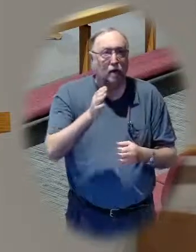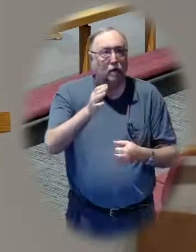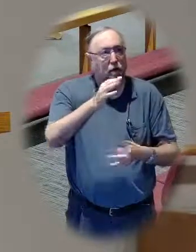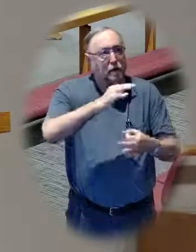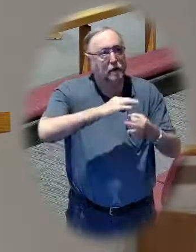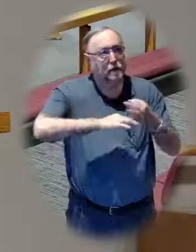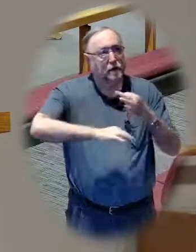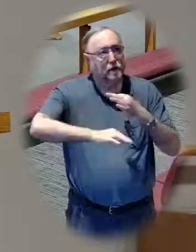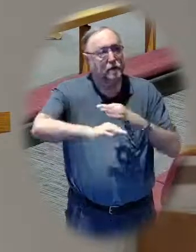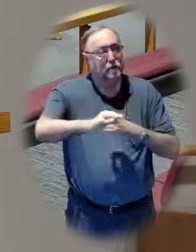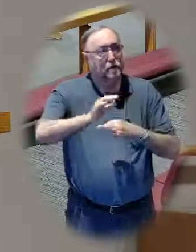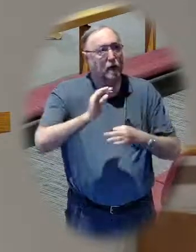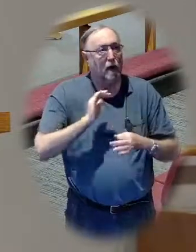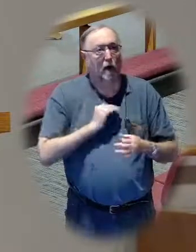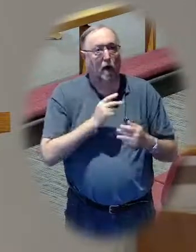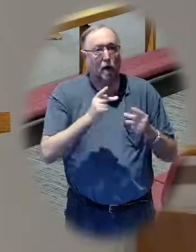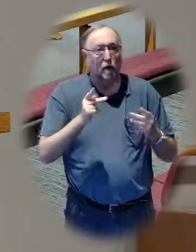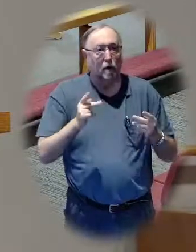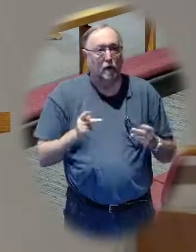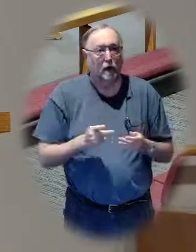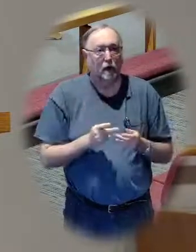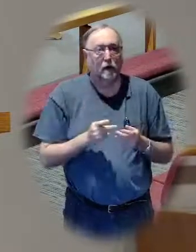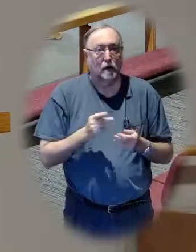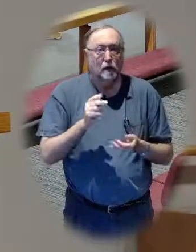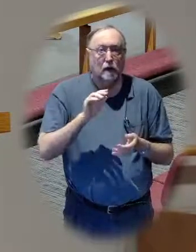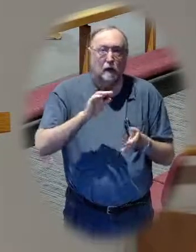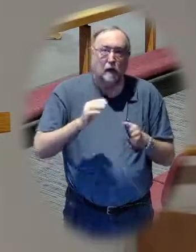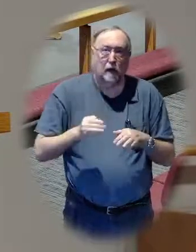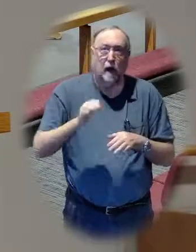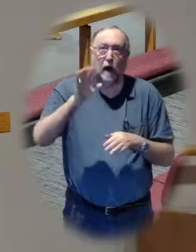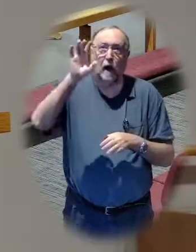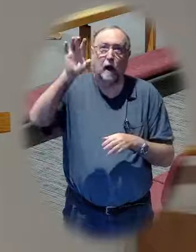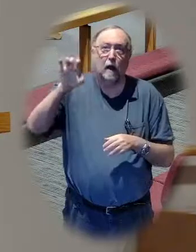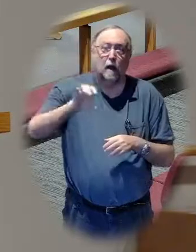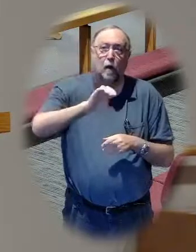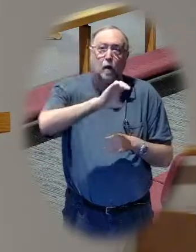mine, slaughtered on the cross so that we won't be